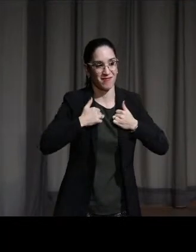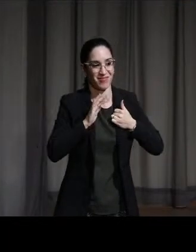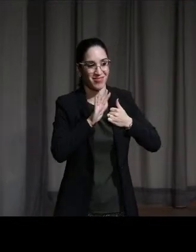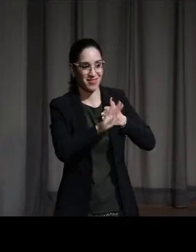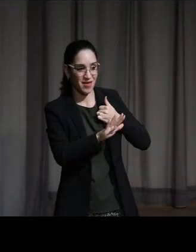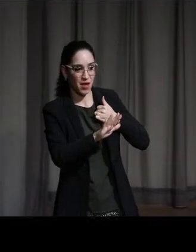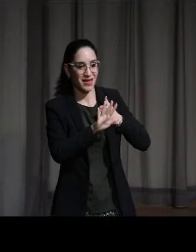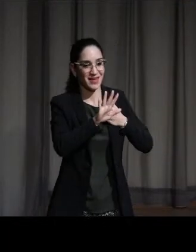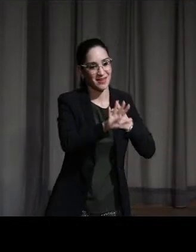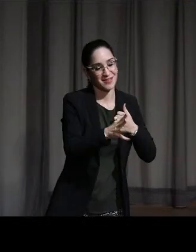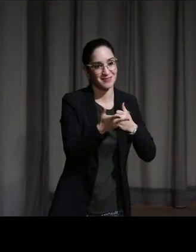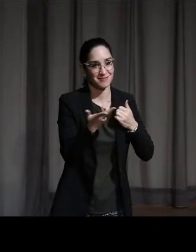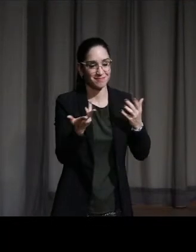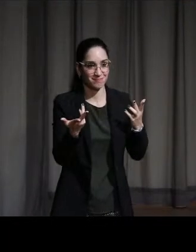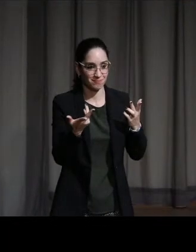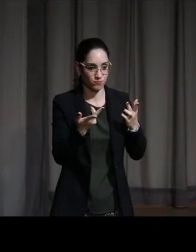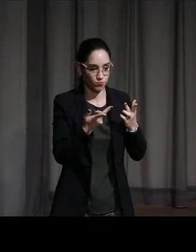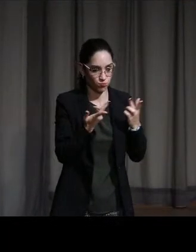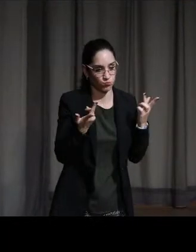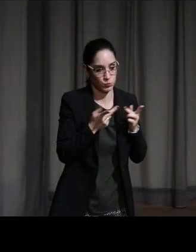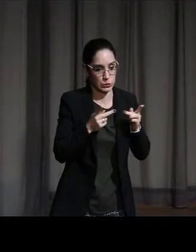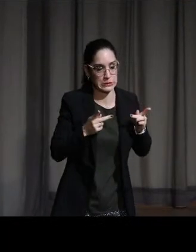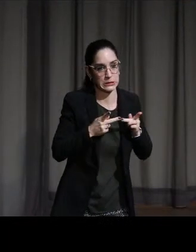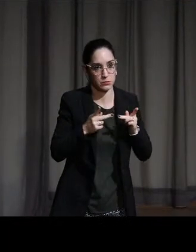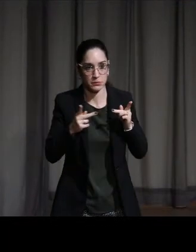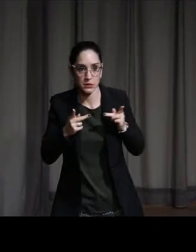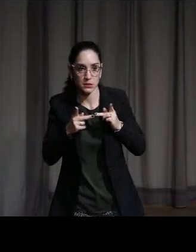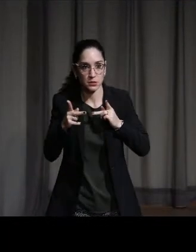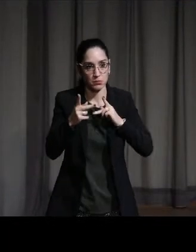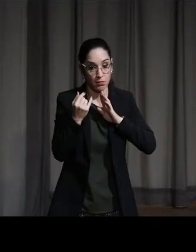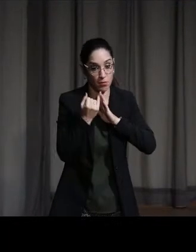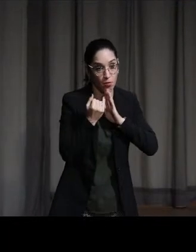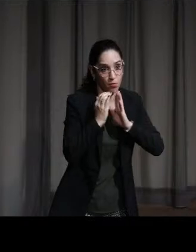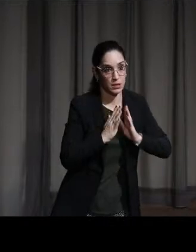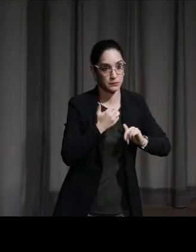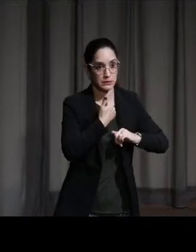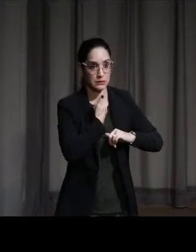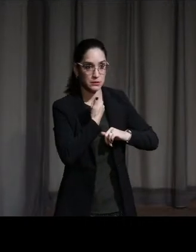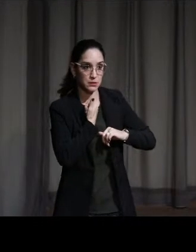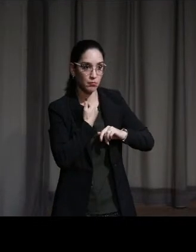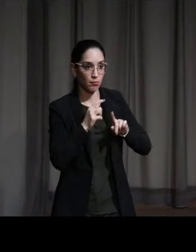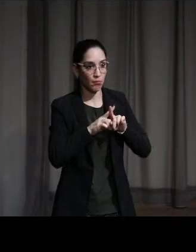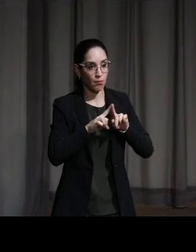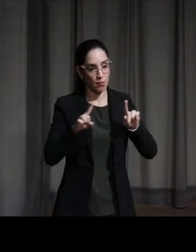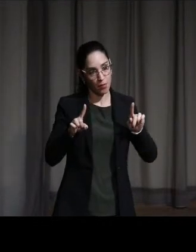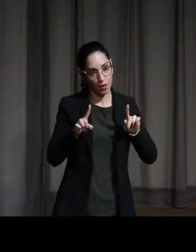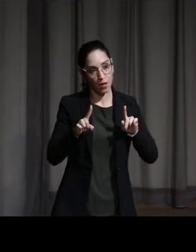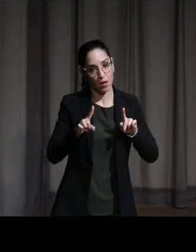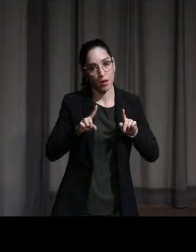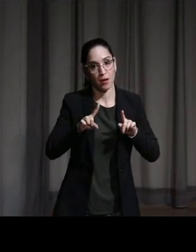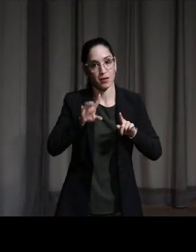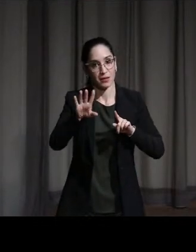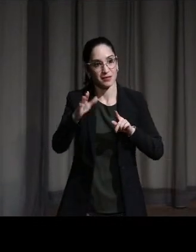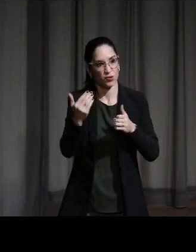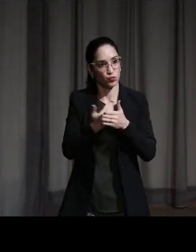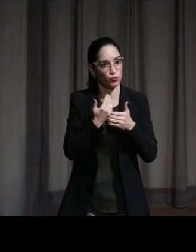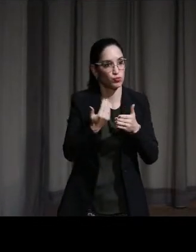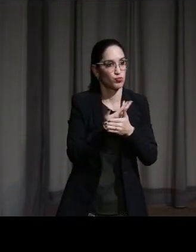that he's occupying, both as an artist, but also as an important figure in new